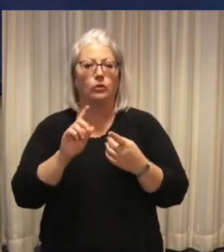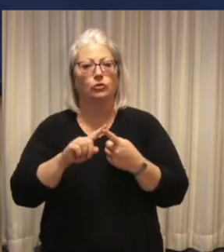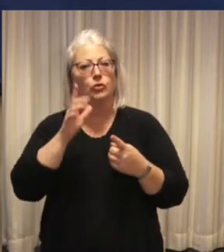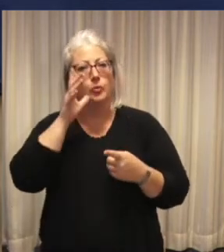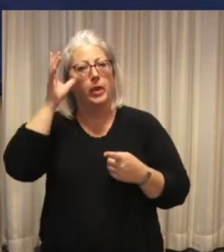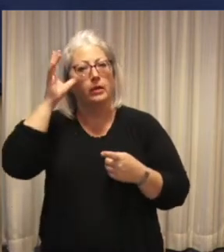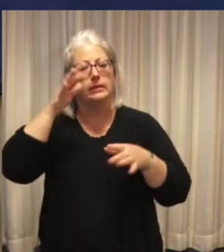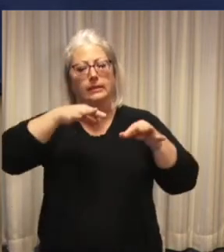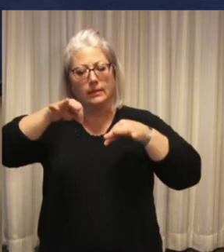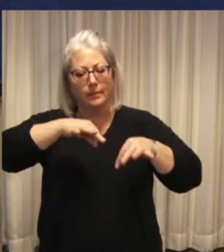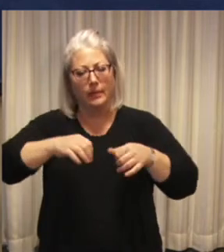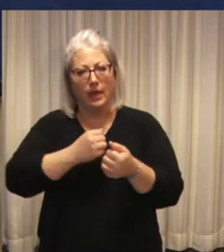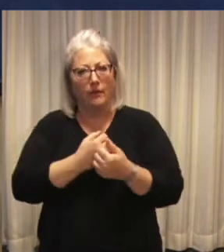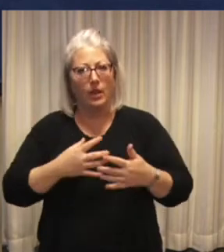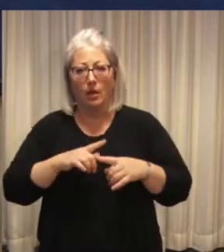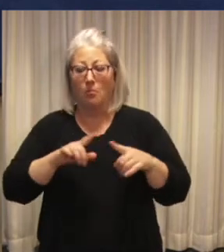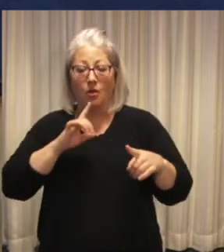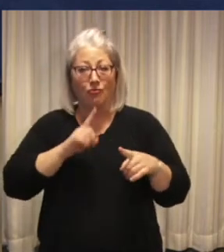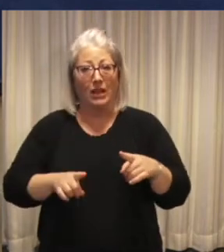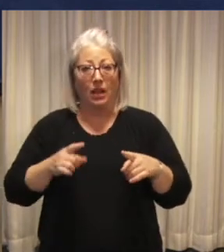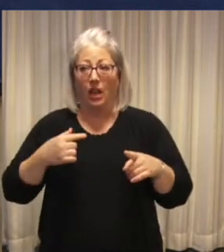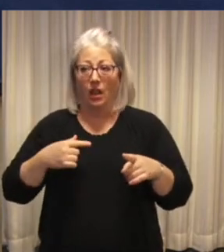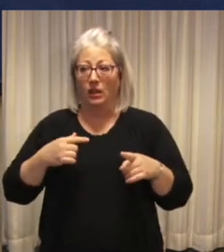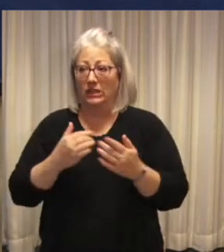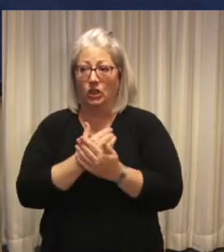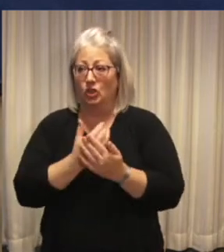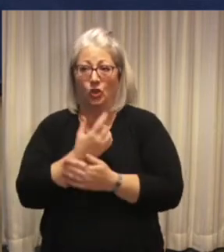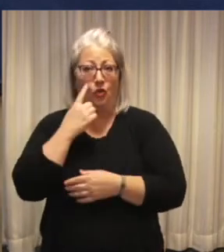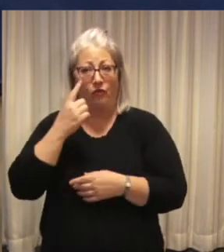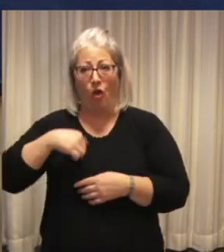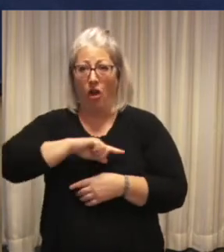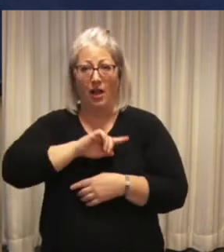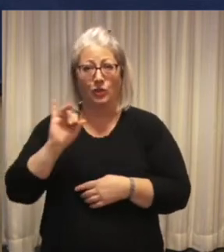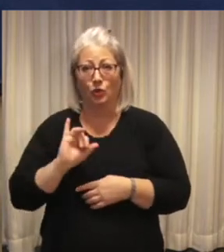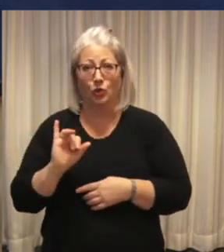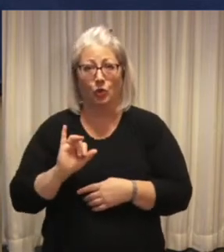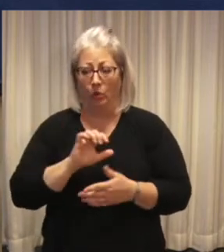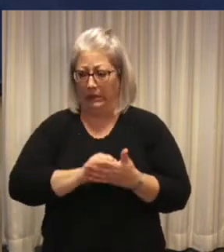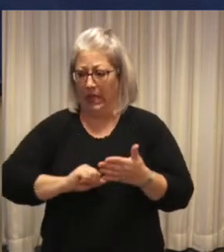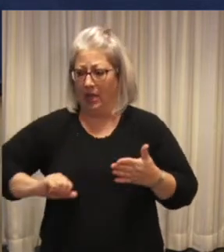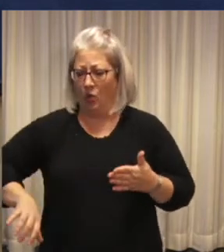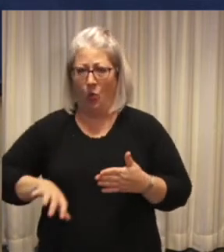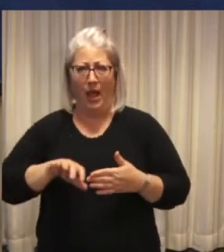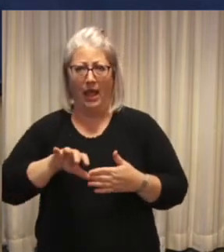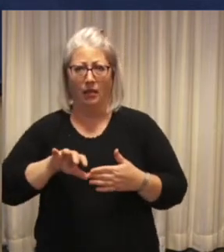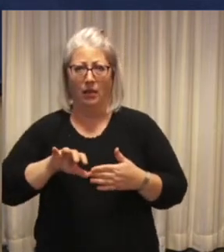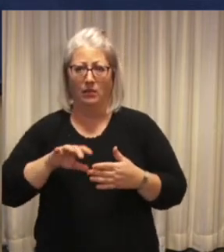again, totally reinventing the way we do things, taking away the Regents exams, looking more